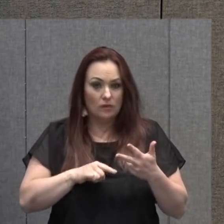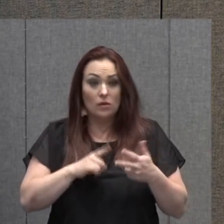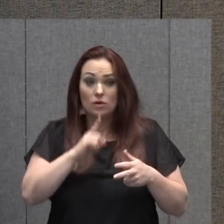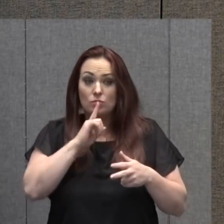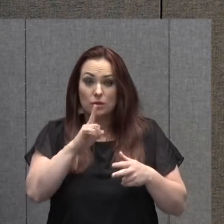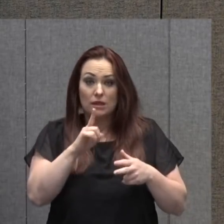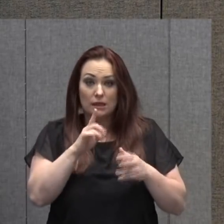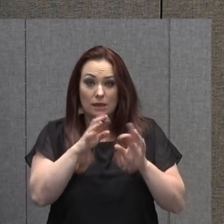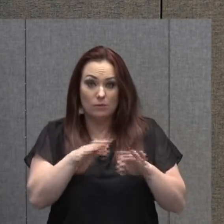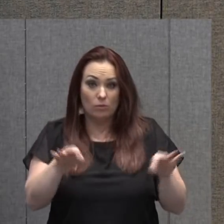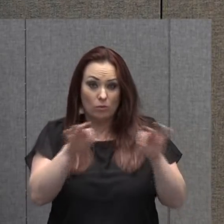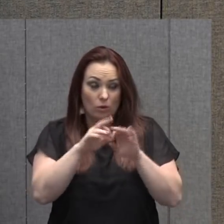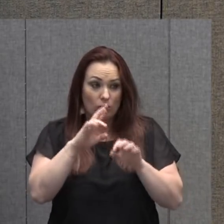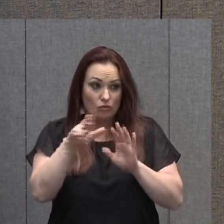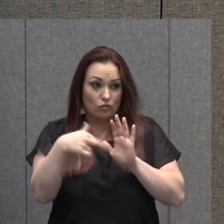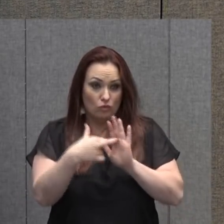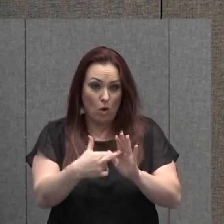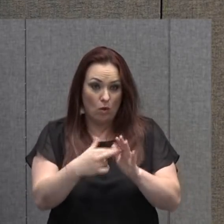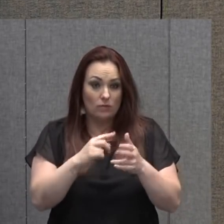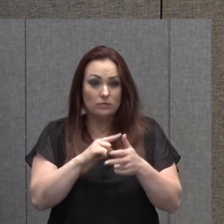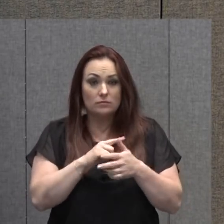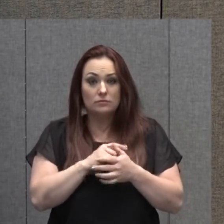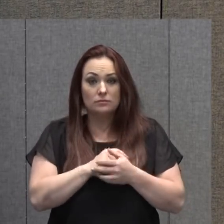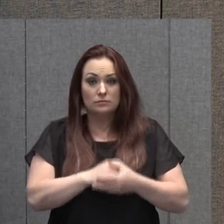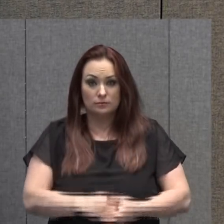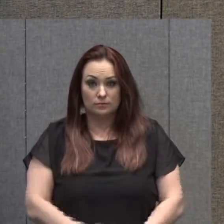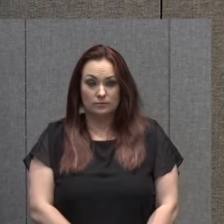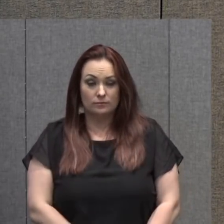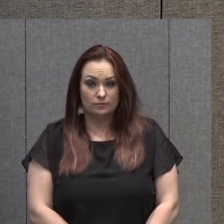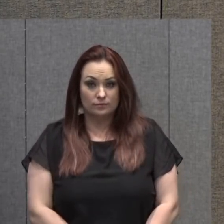played a role in it was